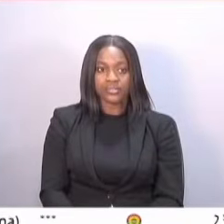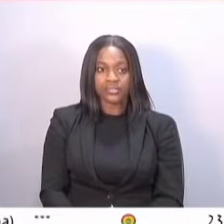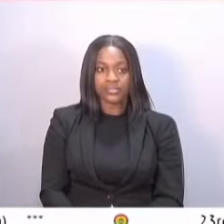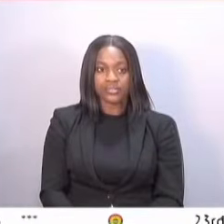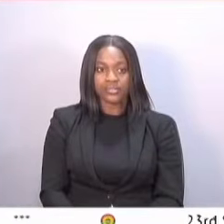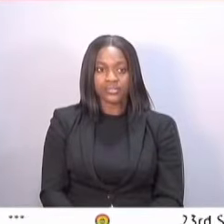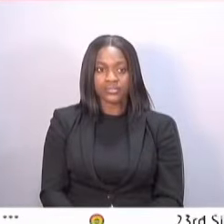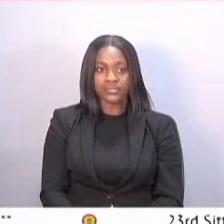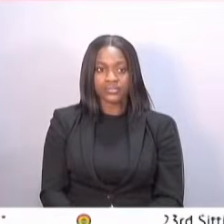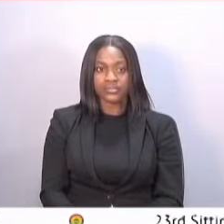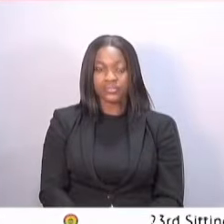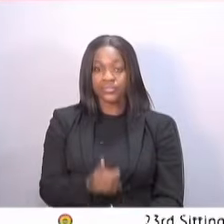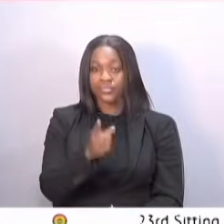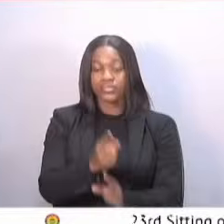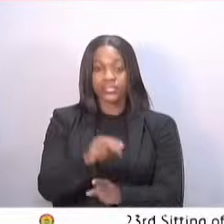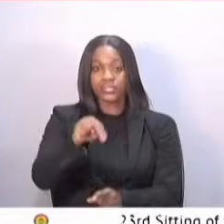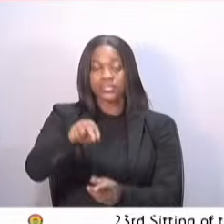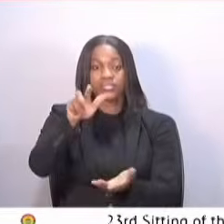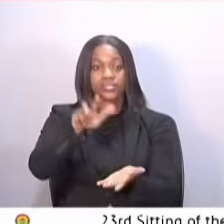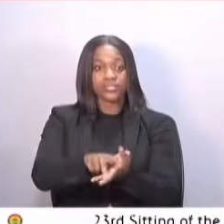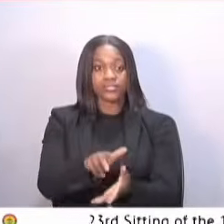Minister, the question is for you to confirm.